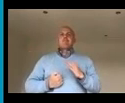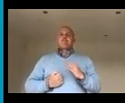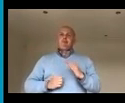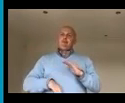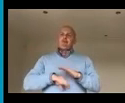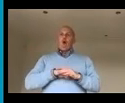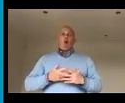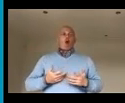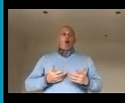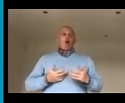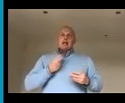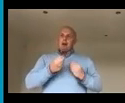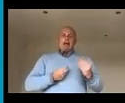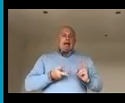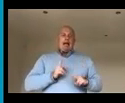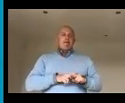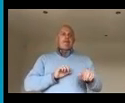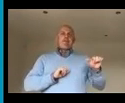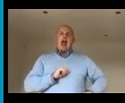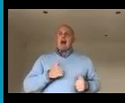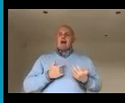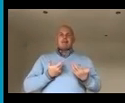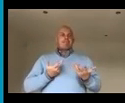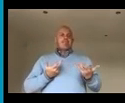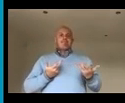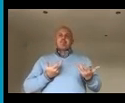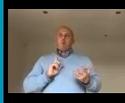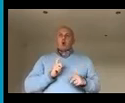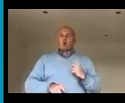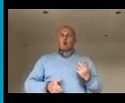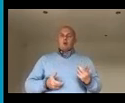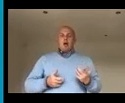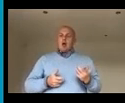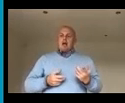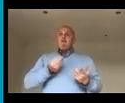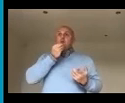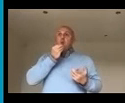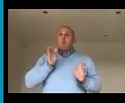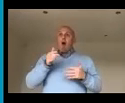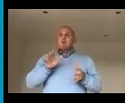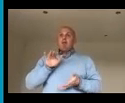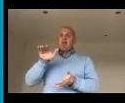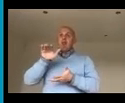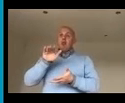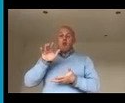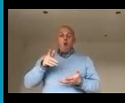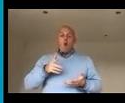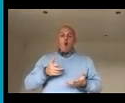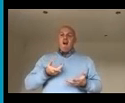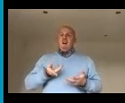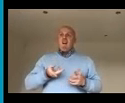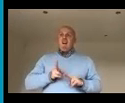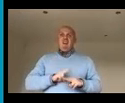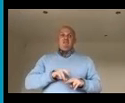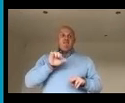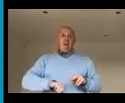food parcels, that's one thing. But if it's a case of, well, if we don't get this piece of equipment, we can't run the activity, it's